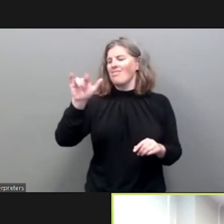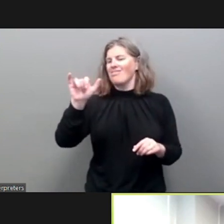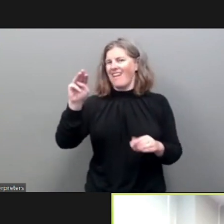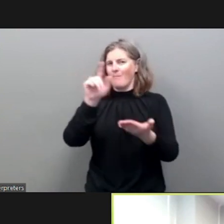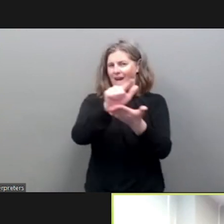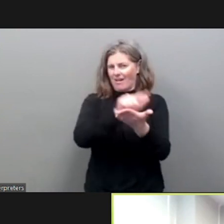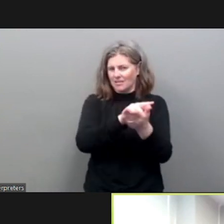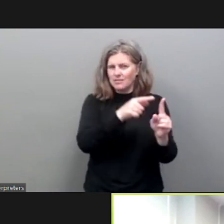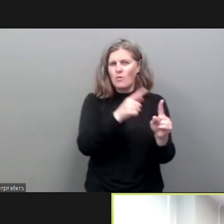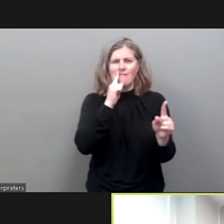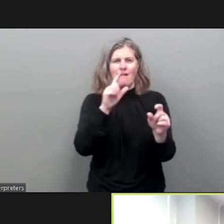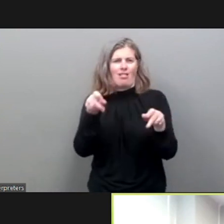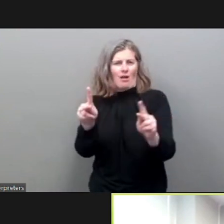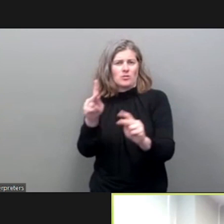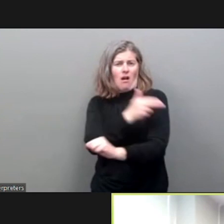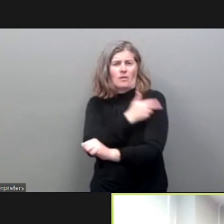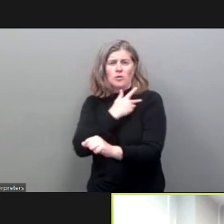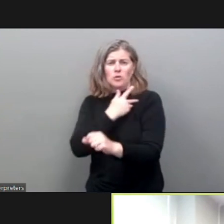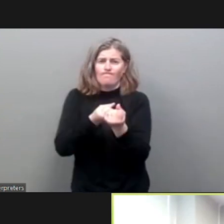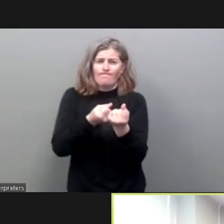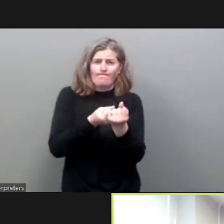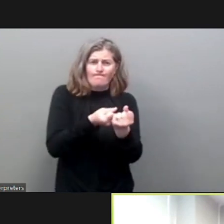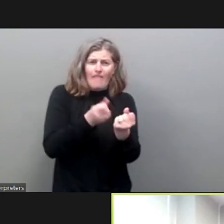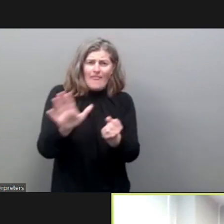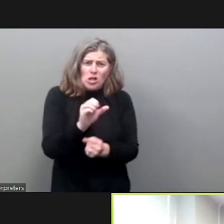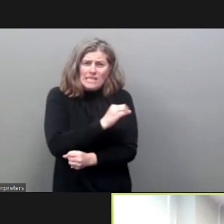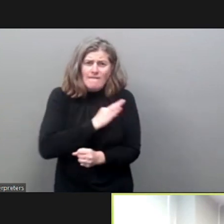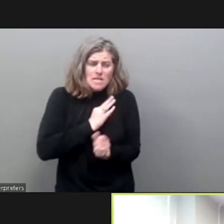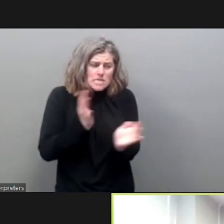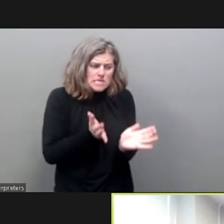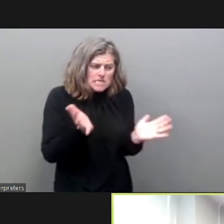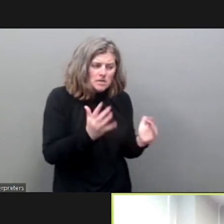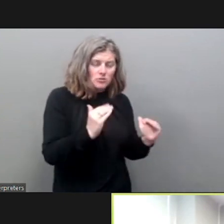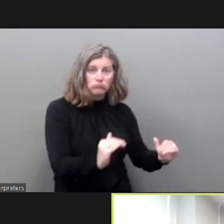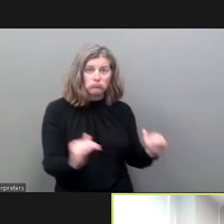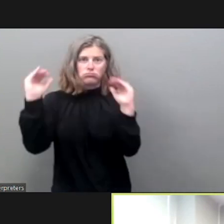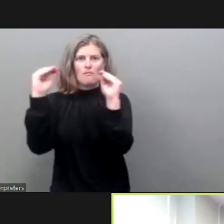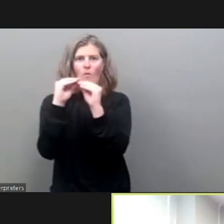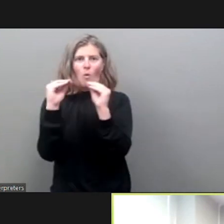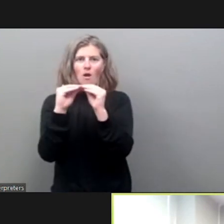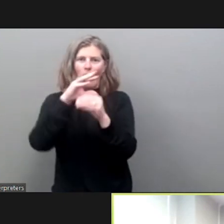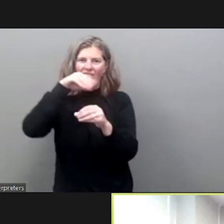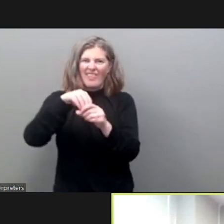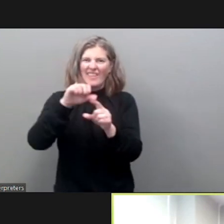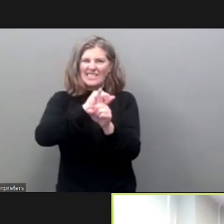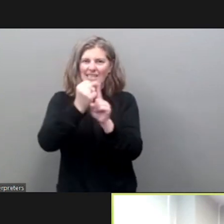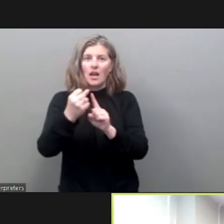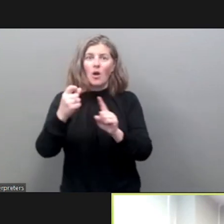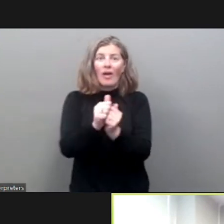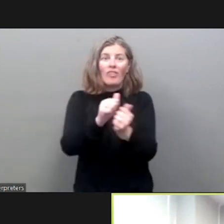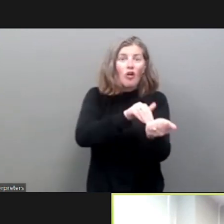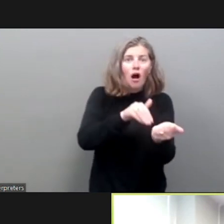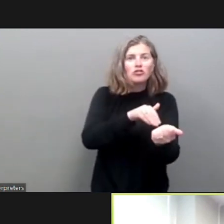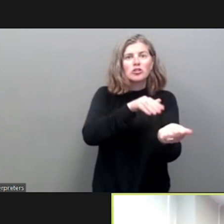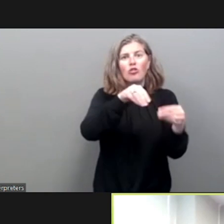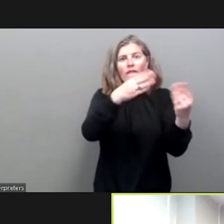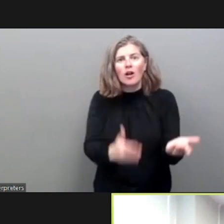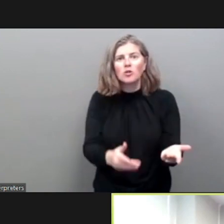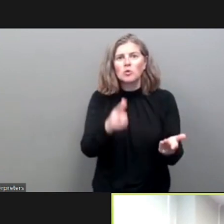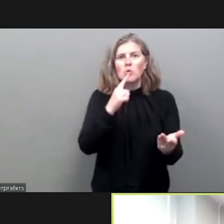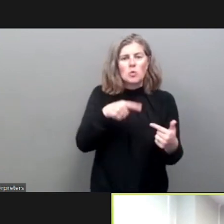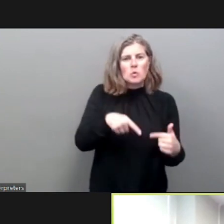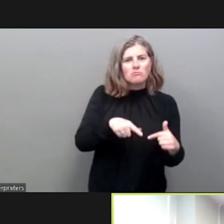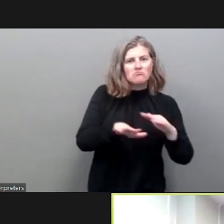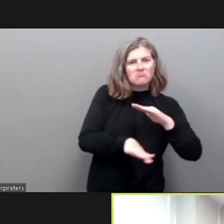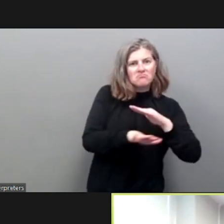their own staffing in the hospital setting with physicians and providers who are outside,